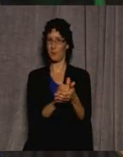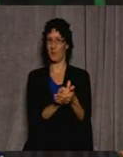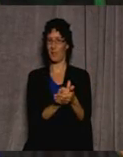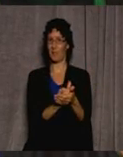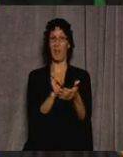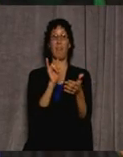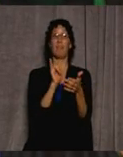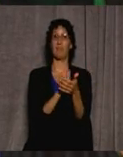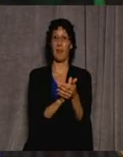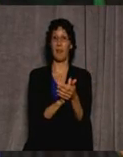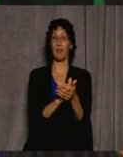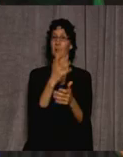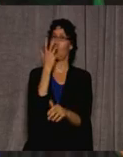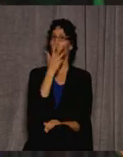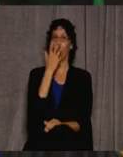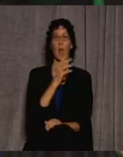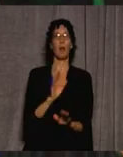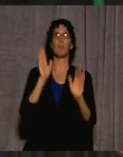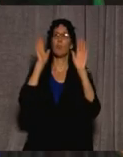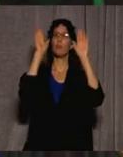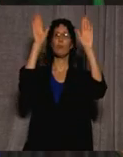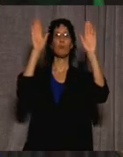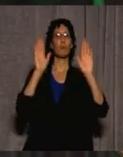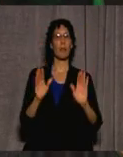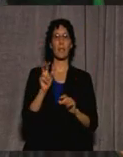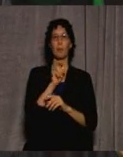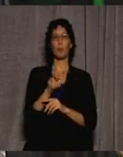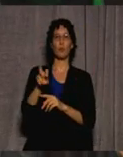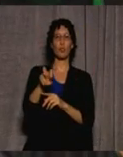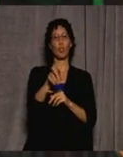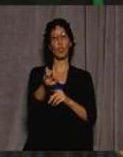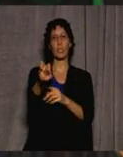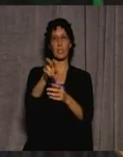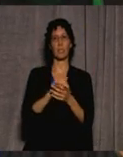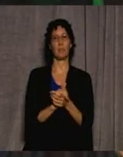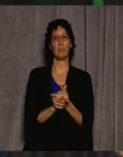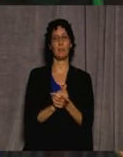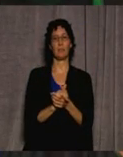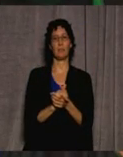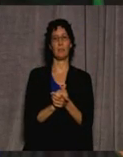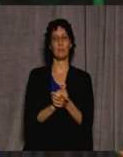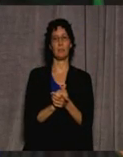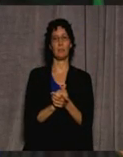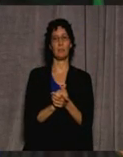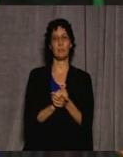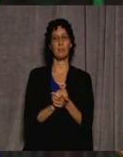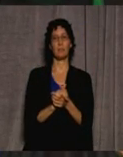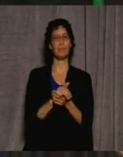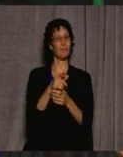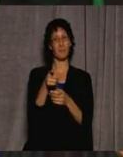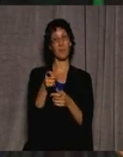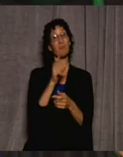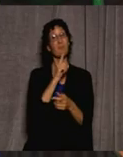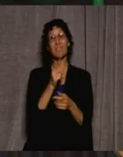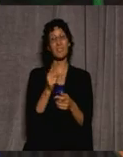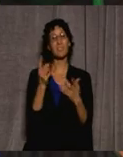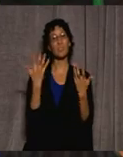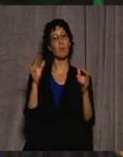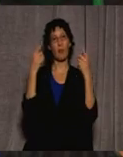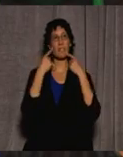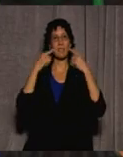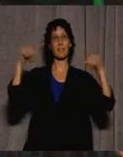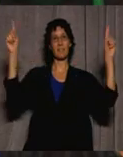incredible, incredible journey. And it is a success that you have already achieved,